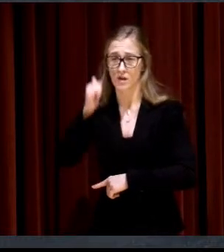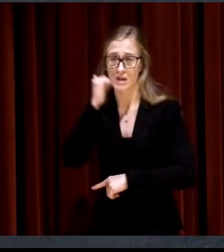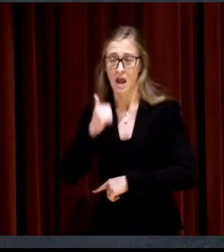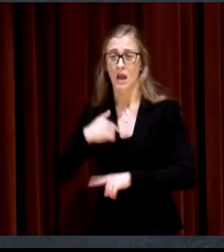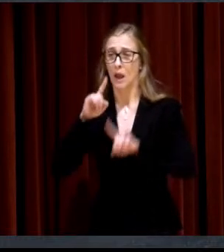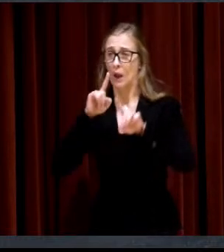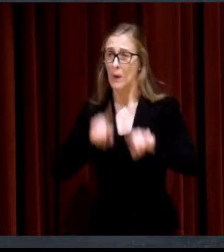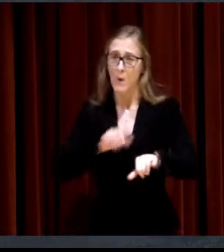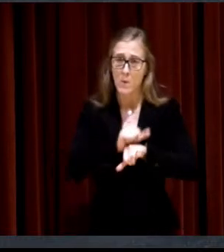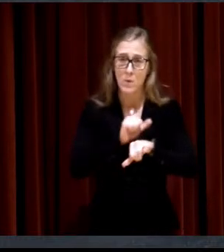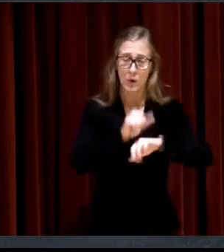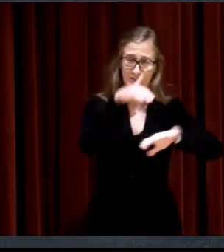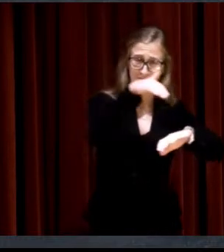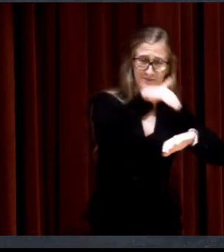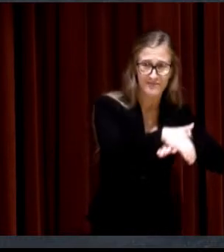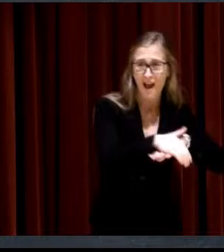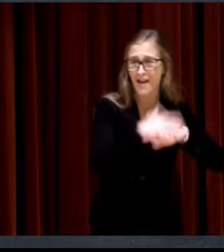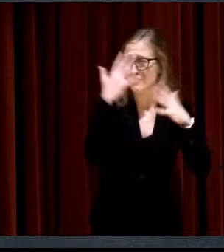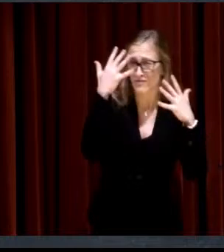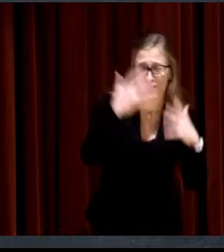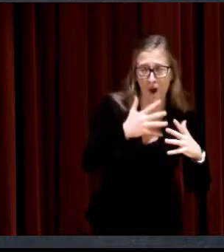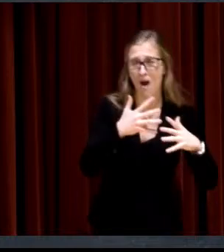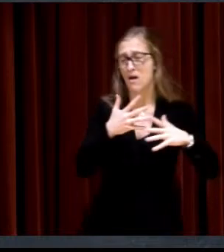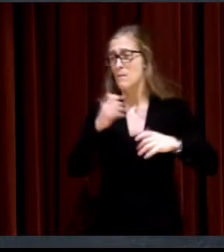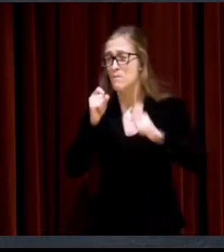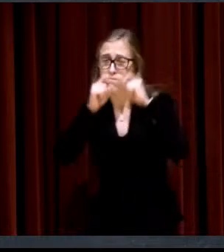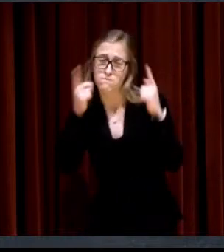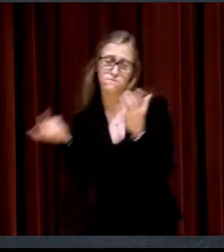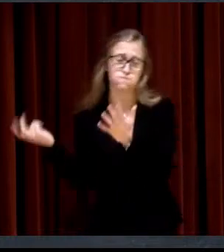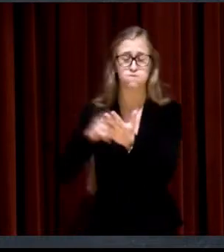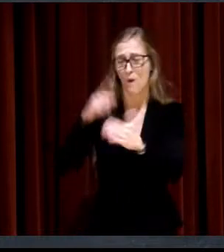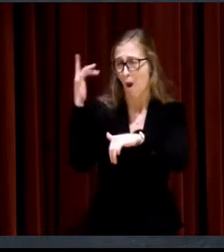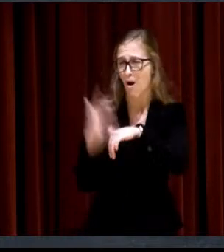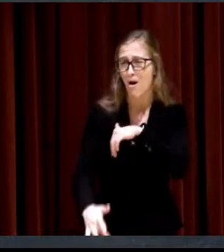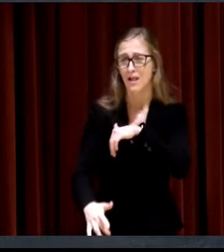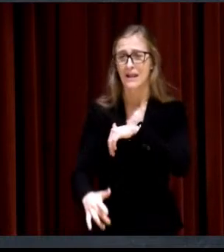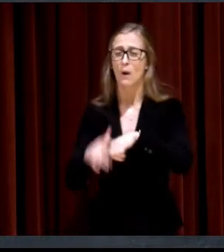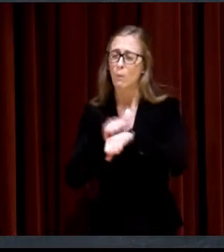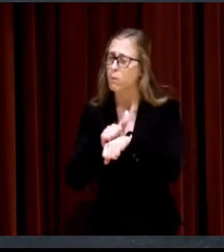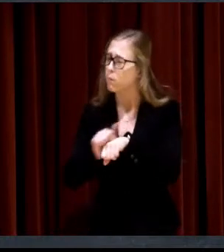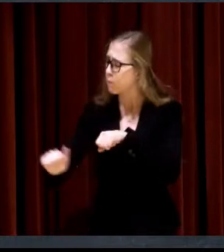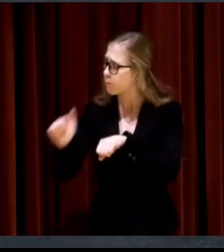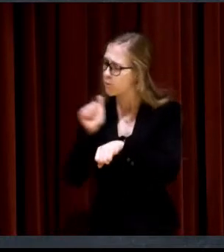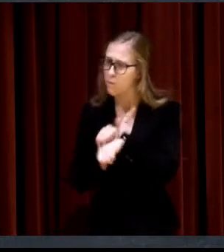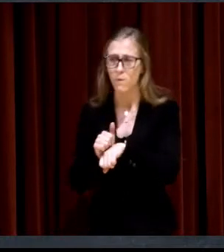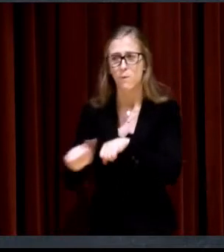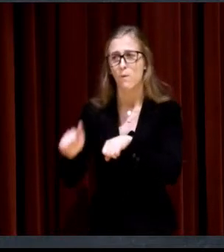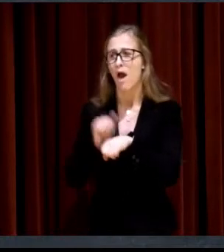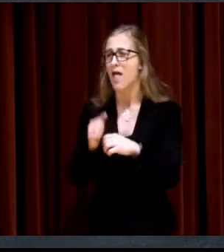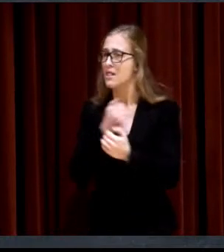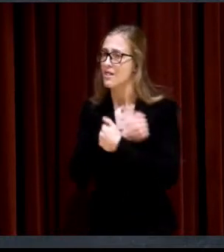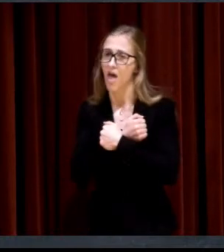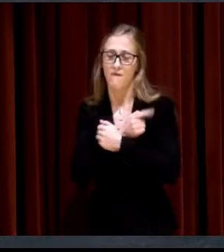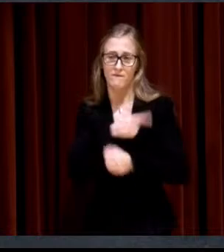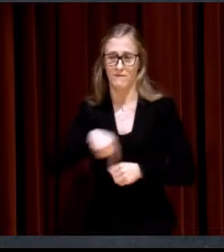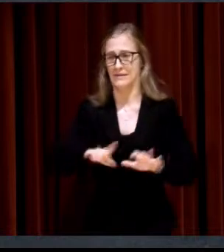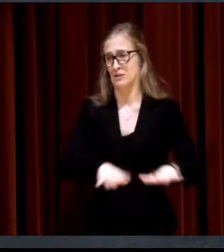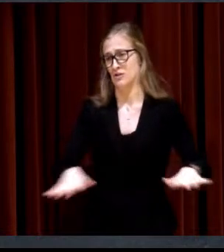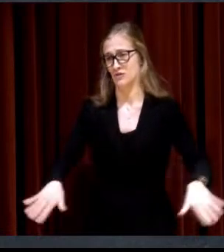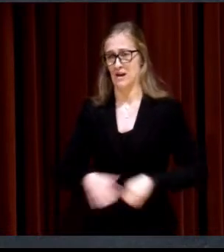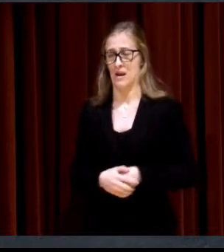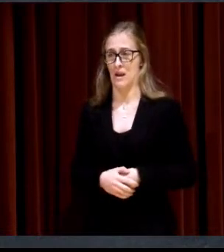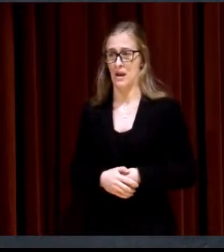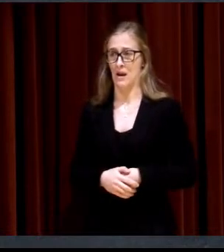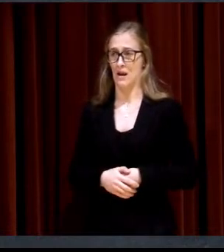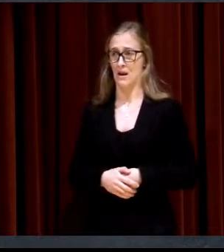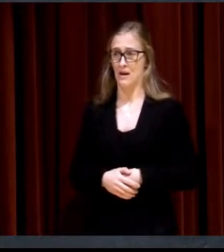in the dark and come home in the dark because my kids were grown, but I loved those children. I go knock